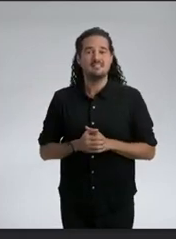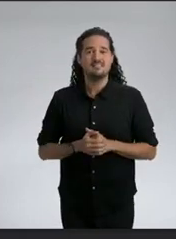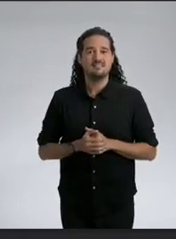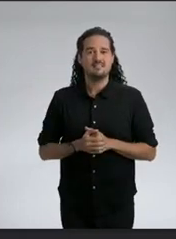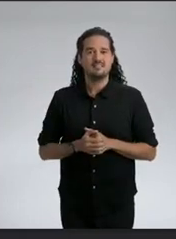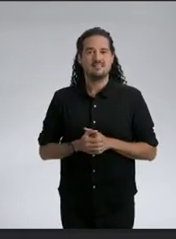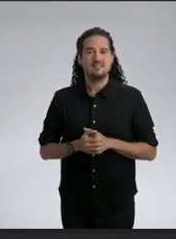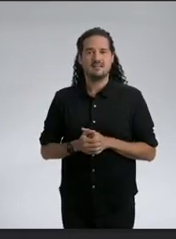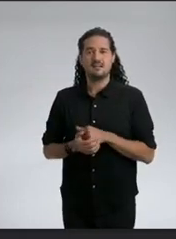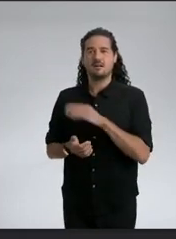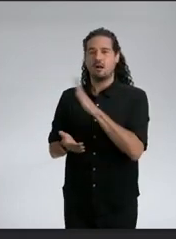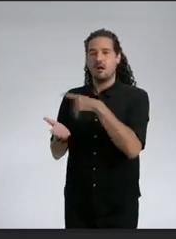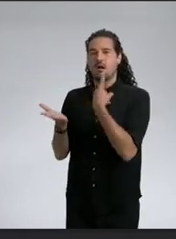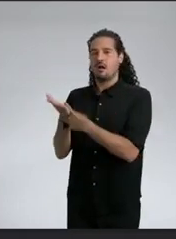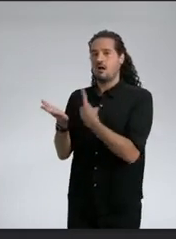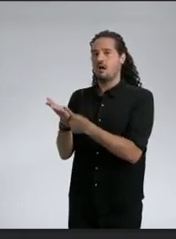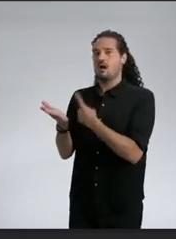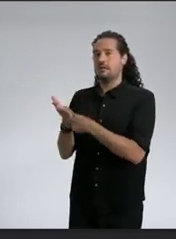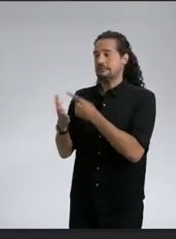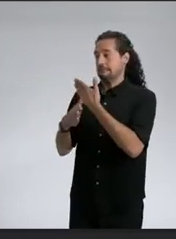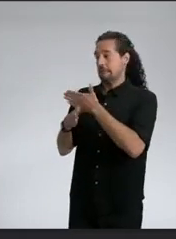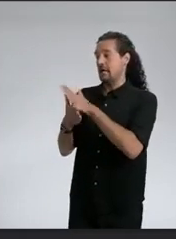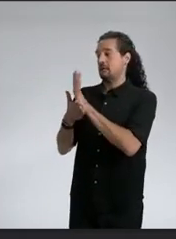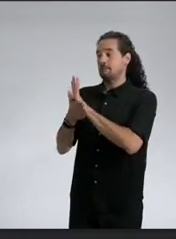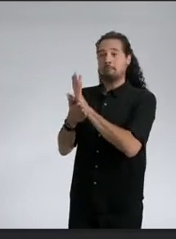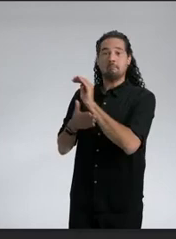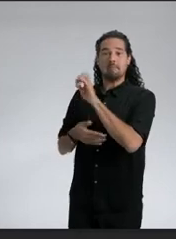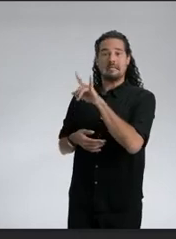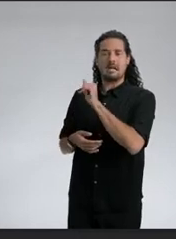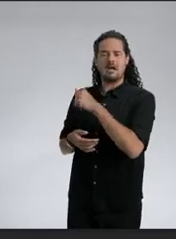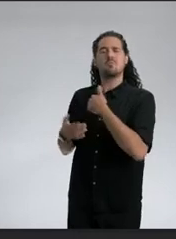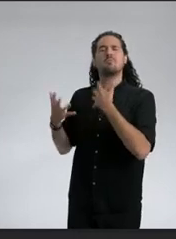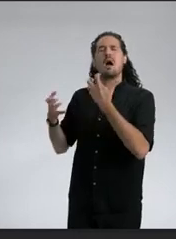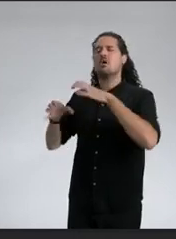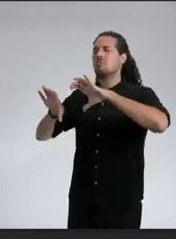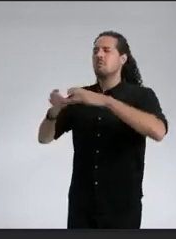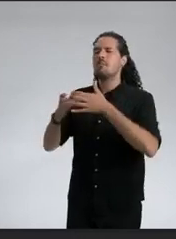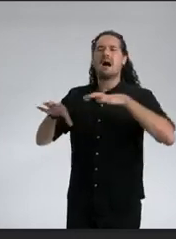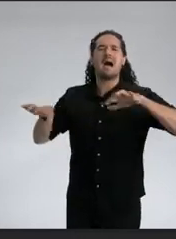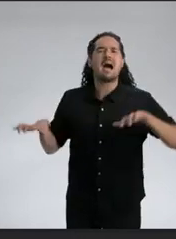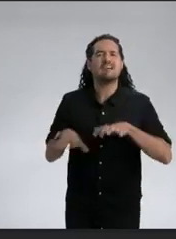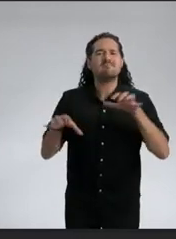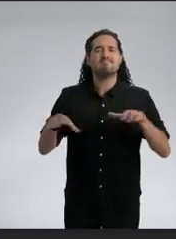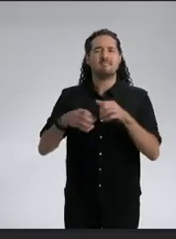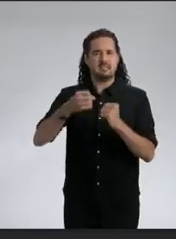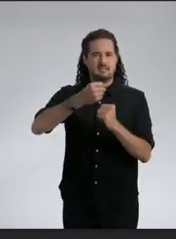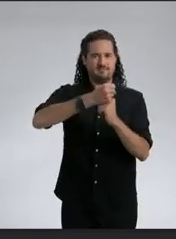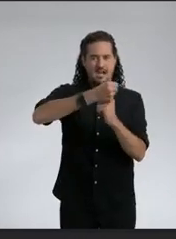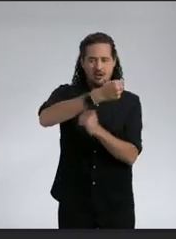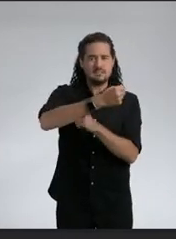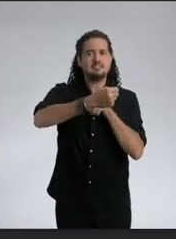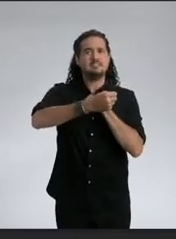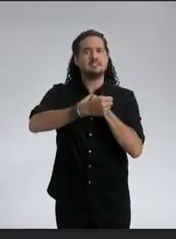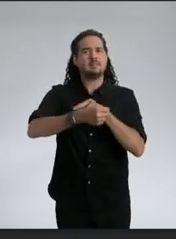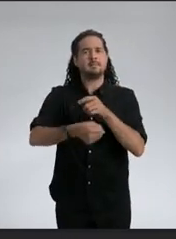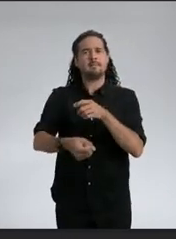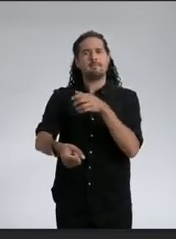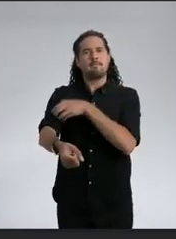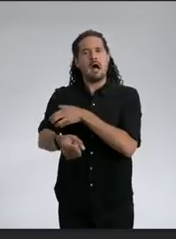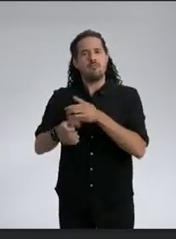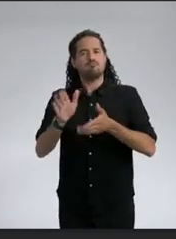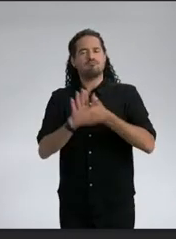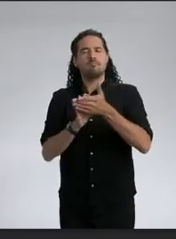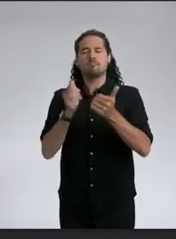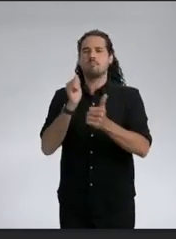media experiences, but we wanted group activities to provide a foundation that could power even the most ambitious experiences that you could dream